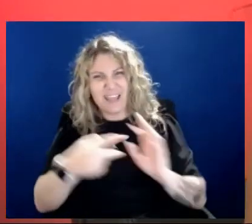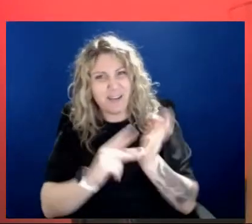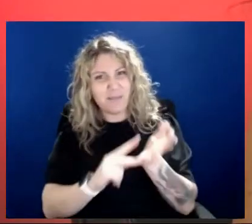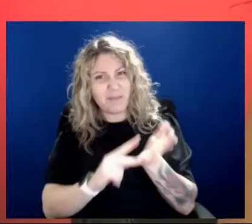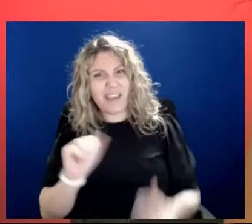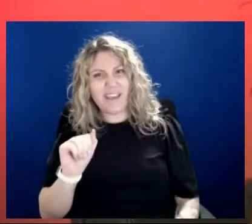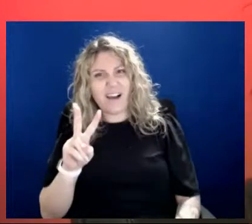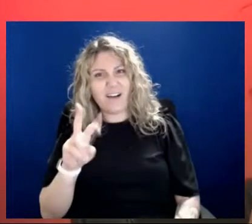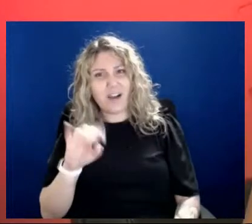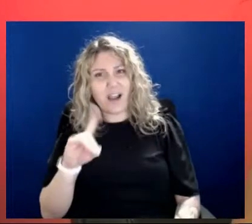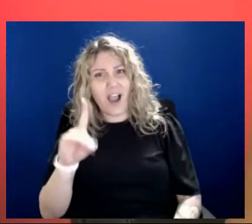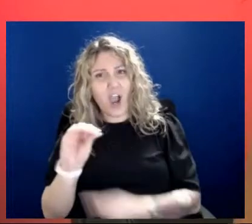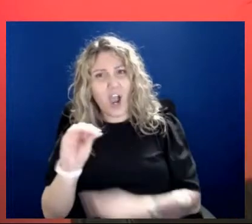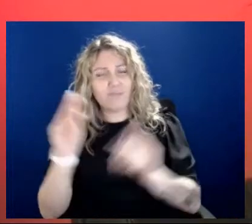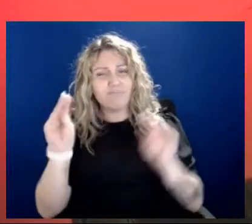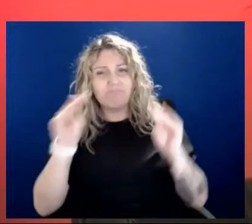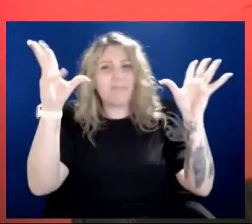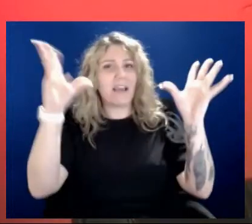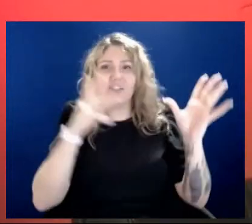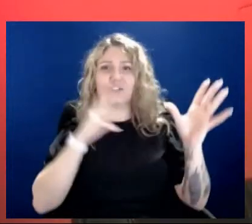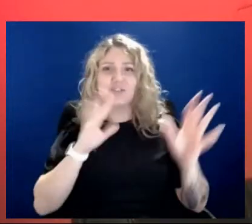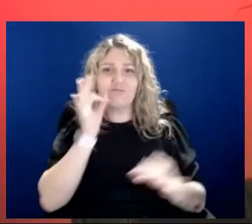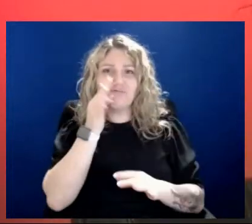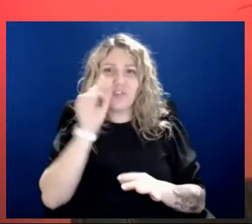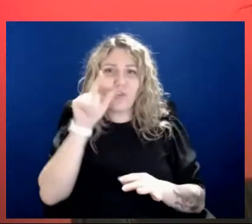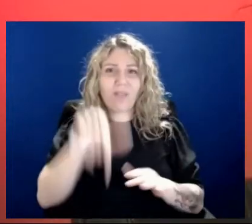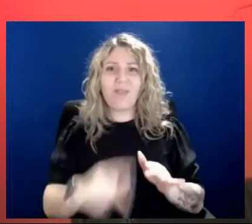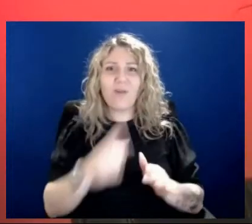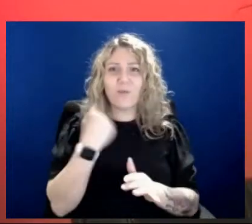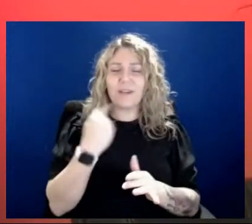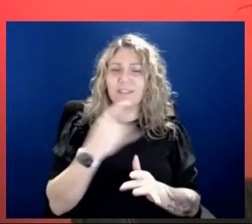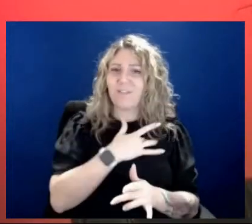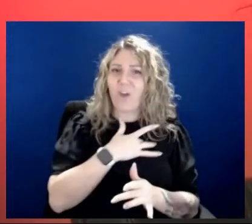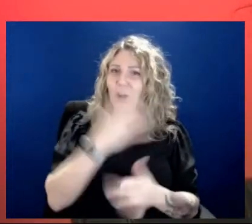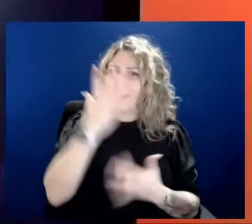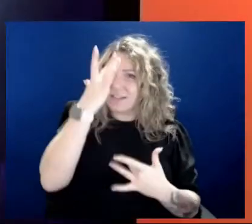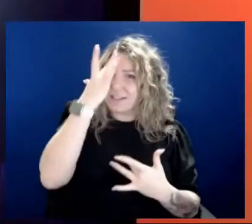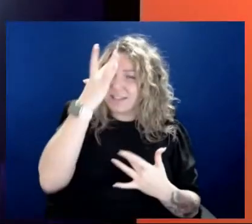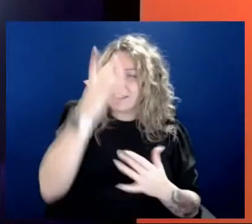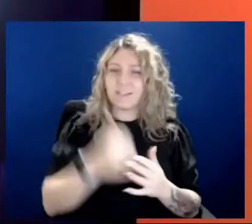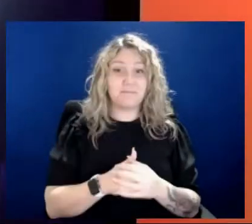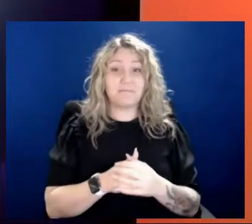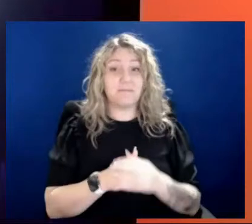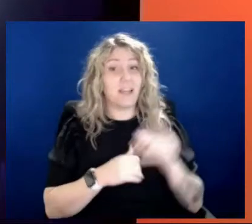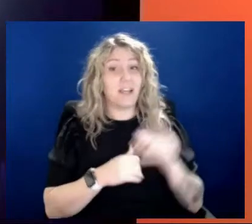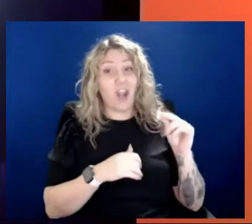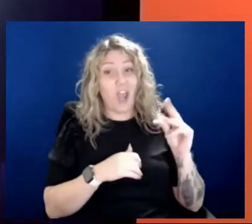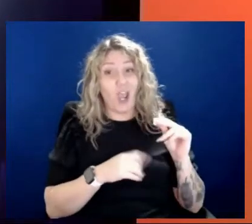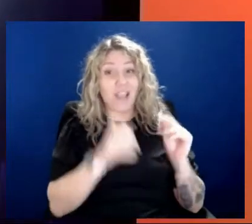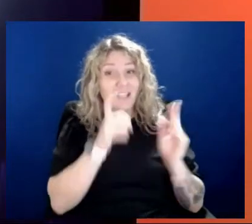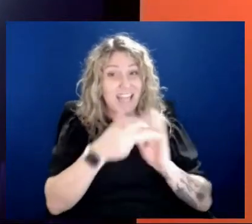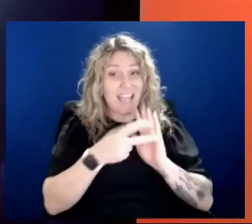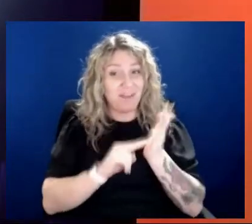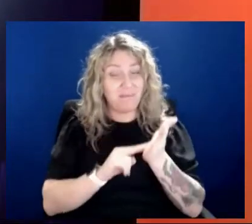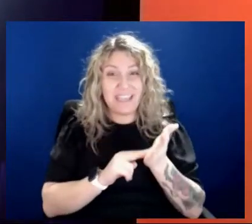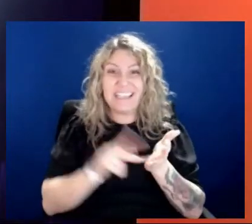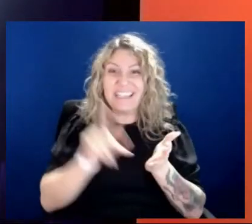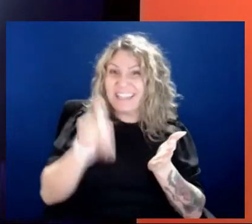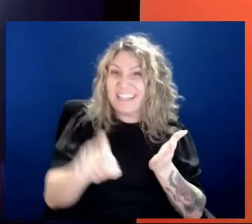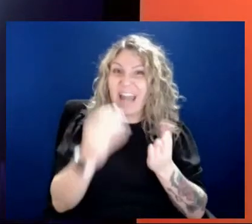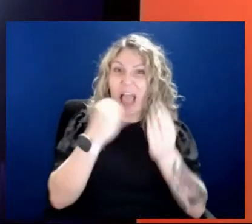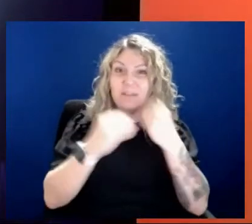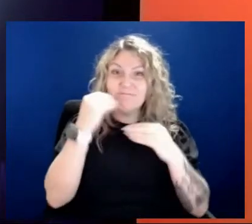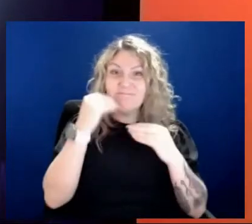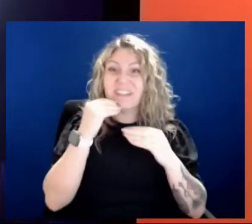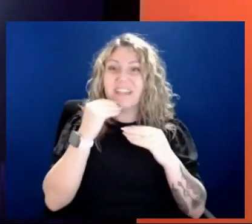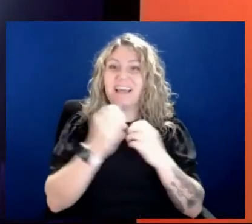that's going to completely lower your risks of heart disease? No, it doesn't mean that you have to be consuming lots of avocado.